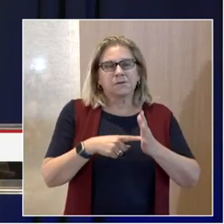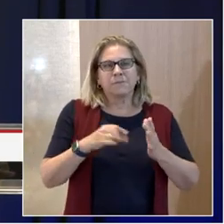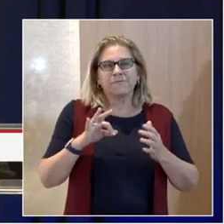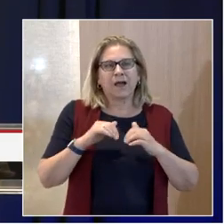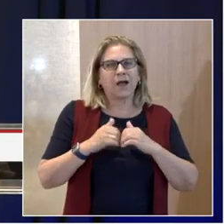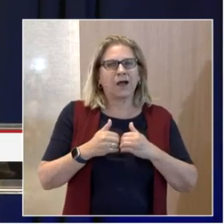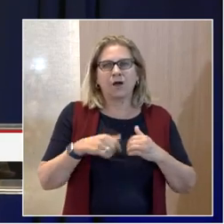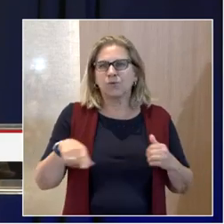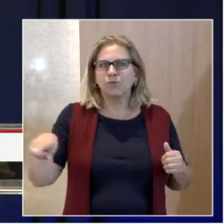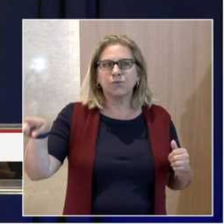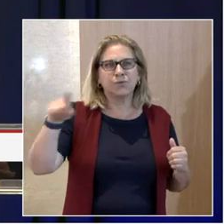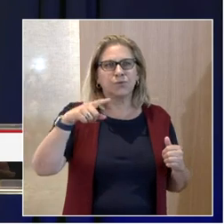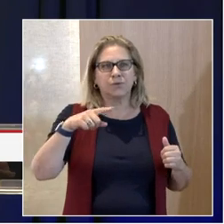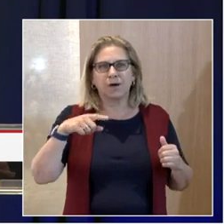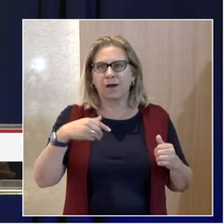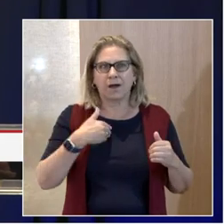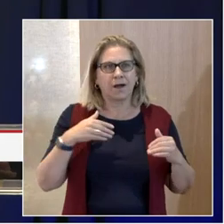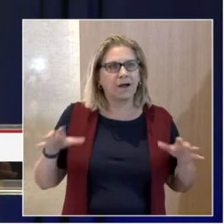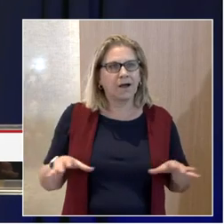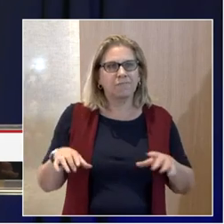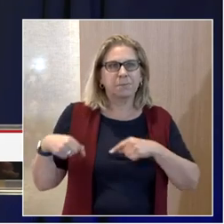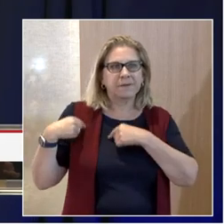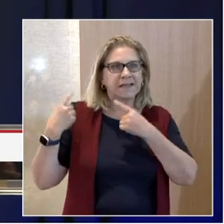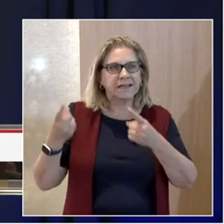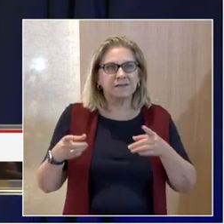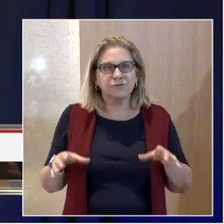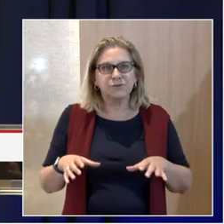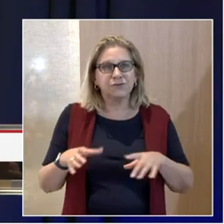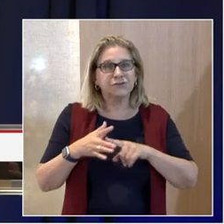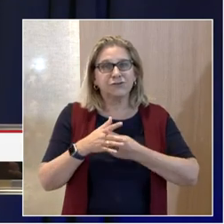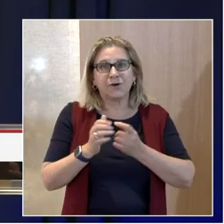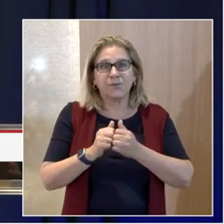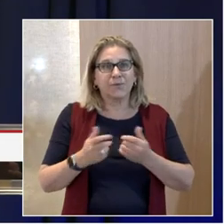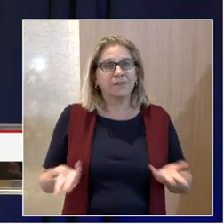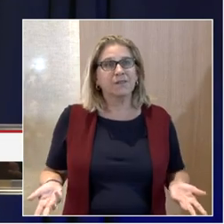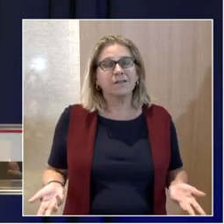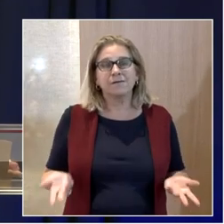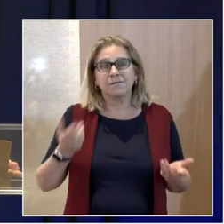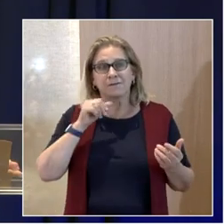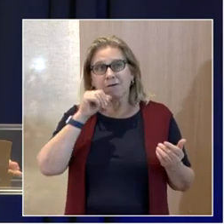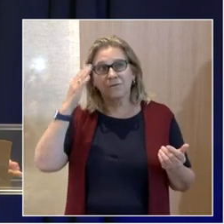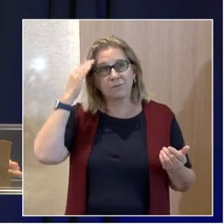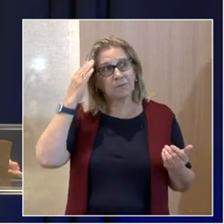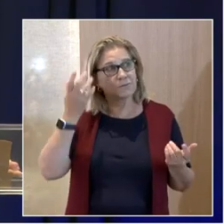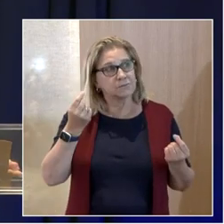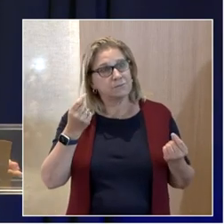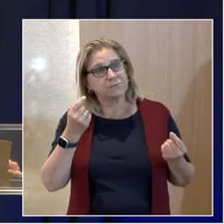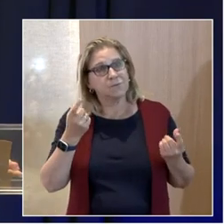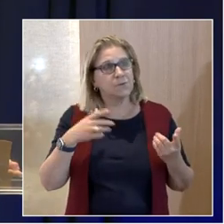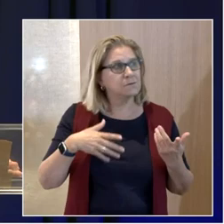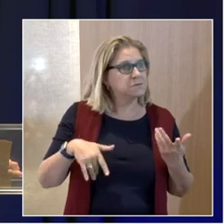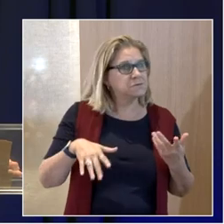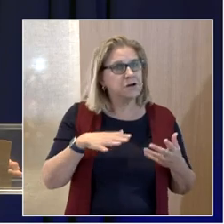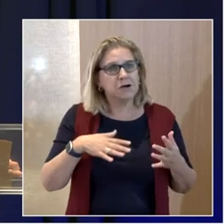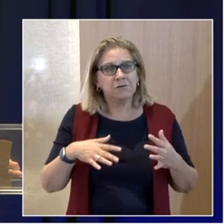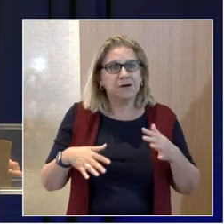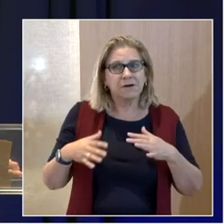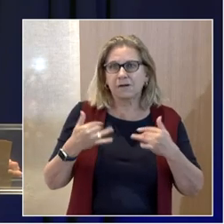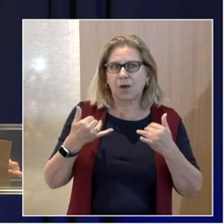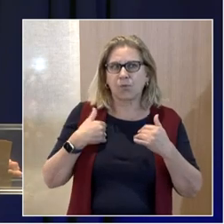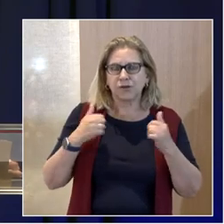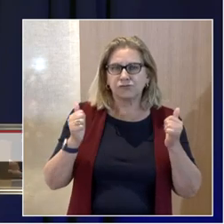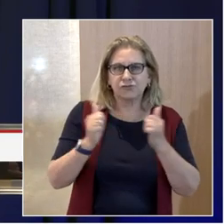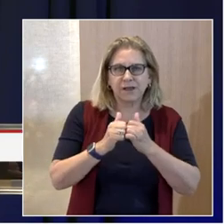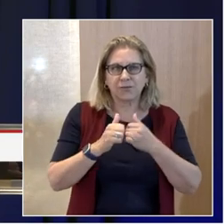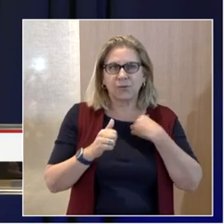have taken a very unfamiliar environment that we have all been through as a city and as a region and the world